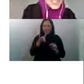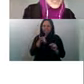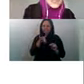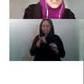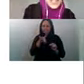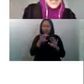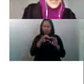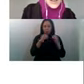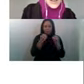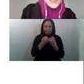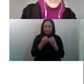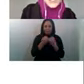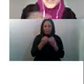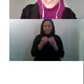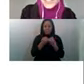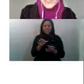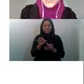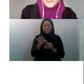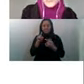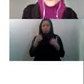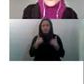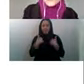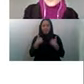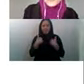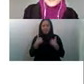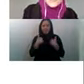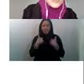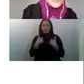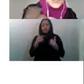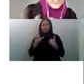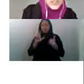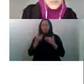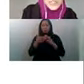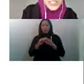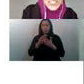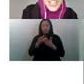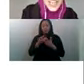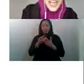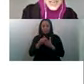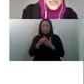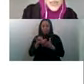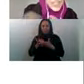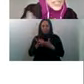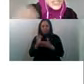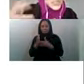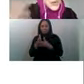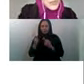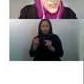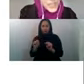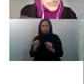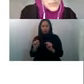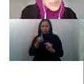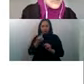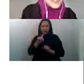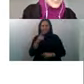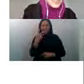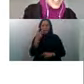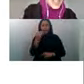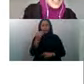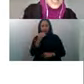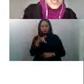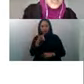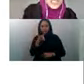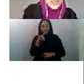that is sharing efforts within your community. You have to actually go out and find specific